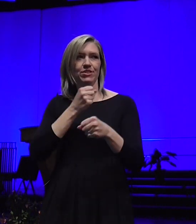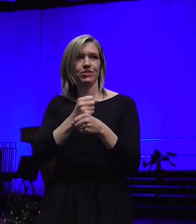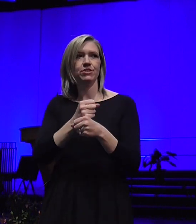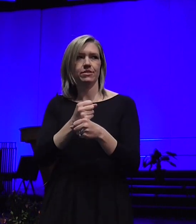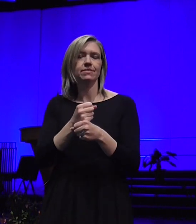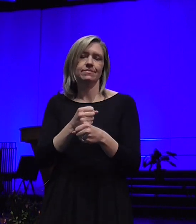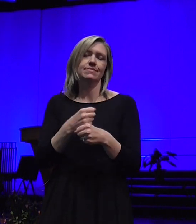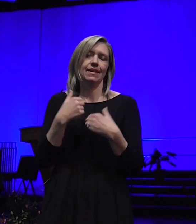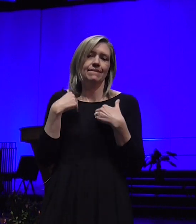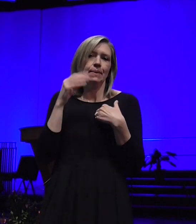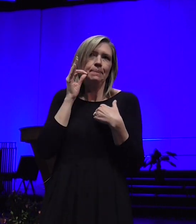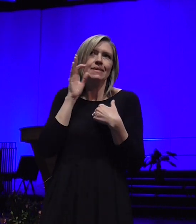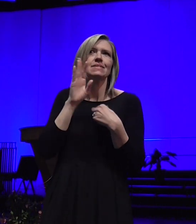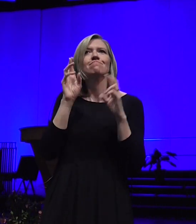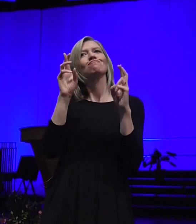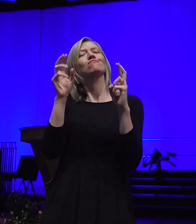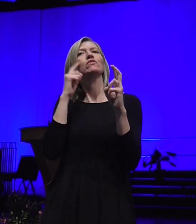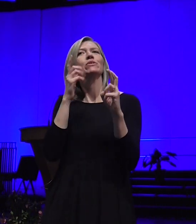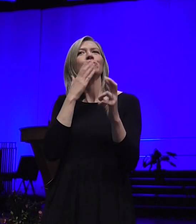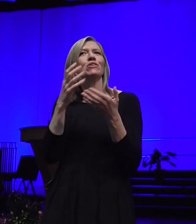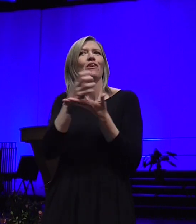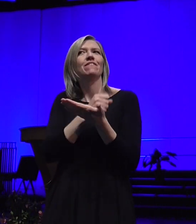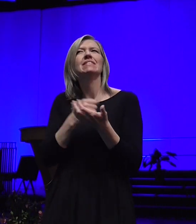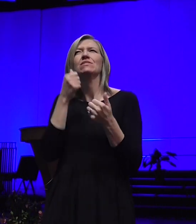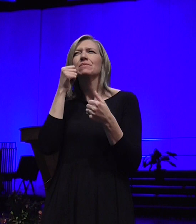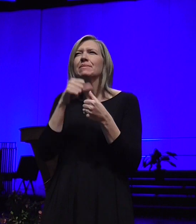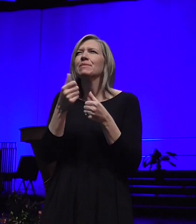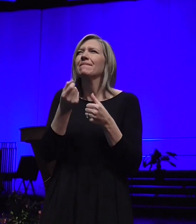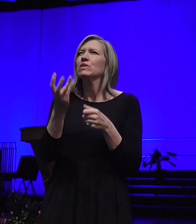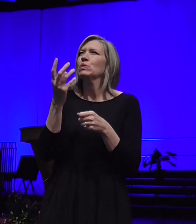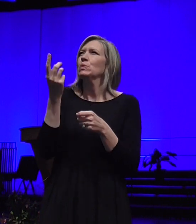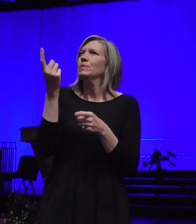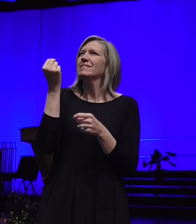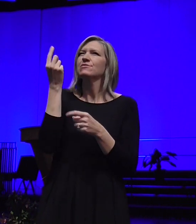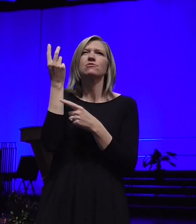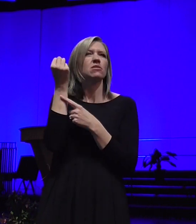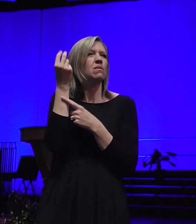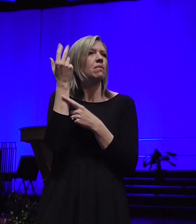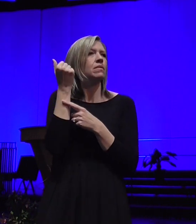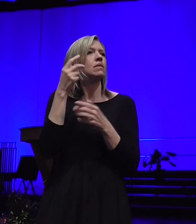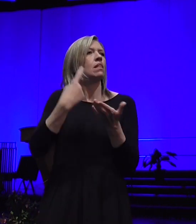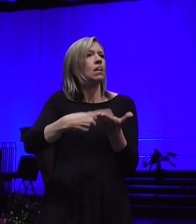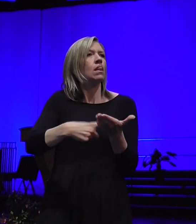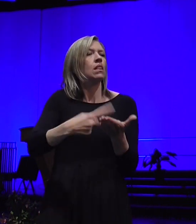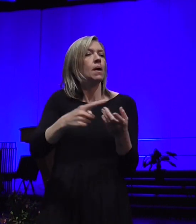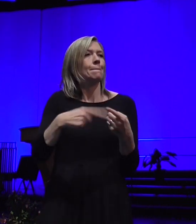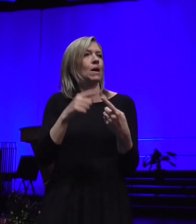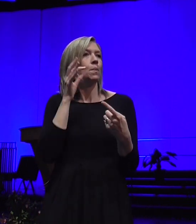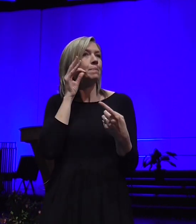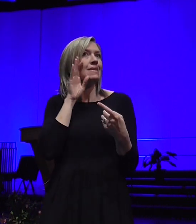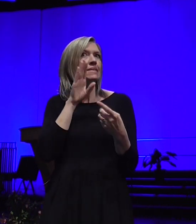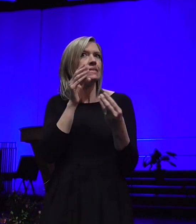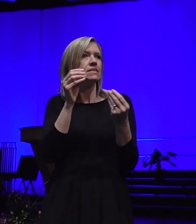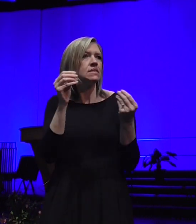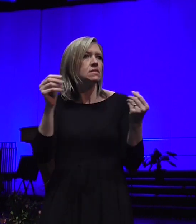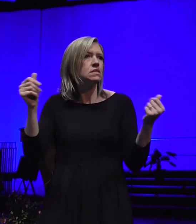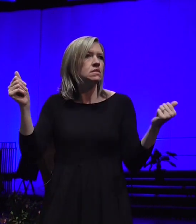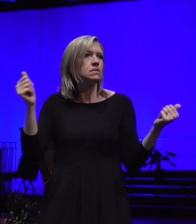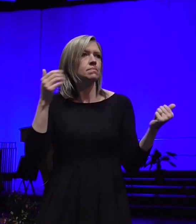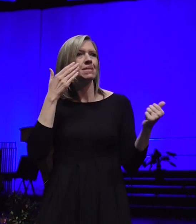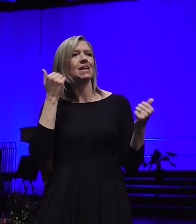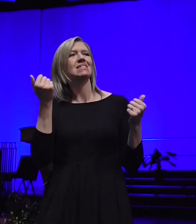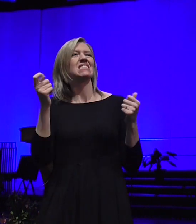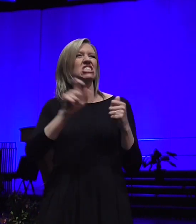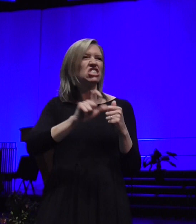harvest. And you can remember just a few years ago when it was like, man, all the bees are going away. All the bees are going away because of